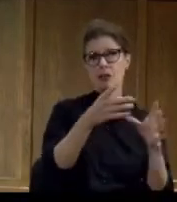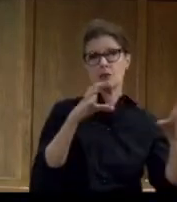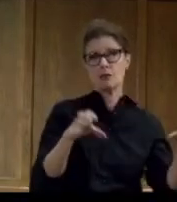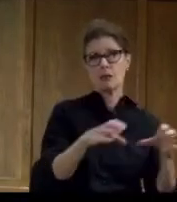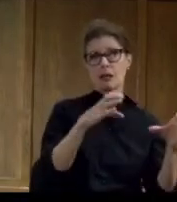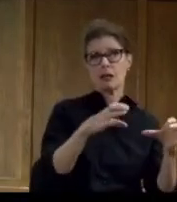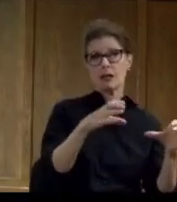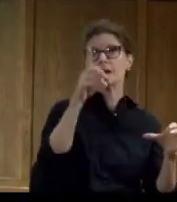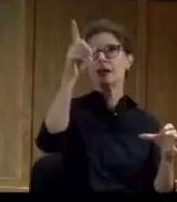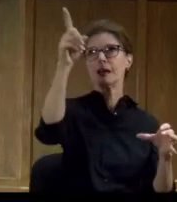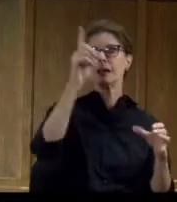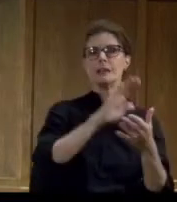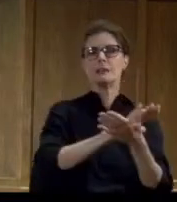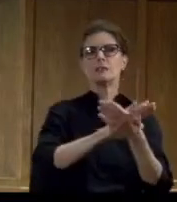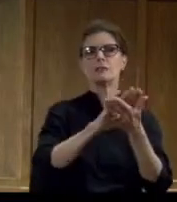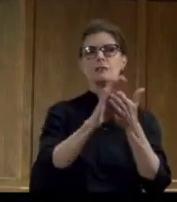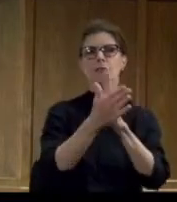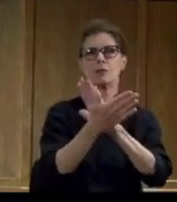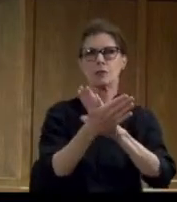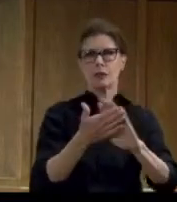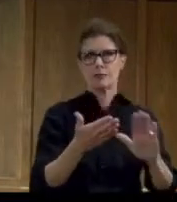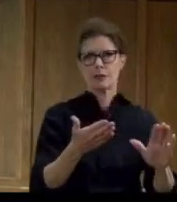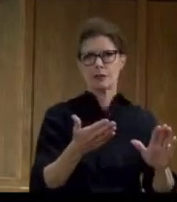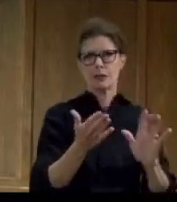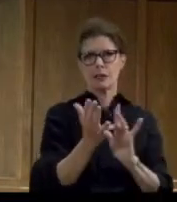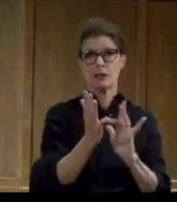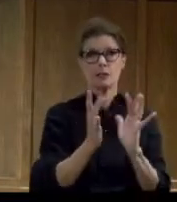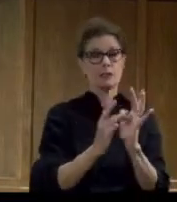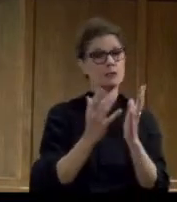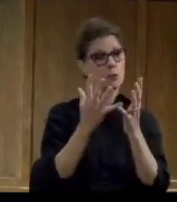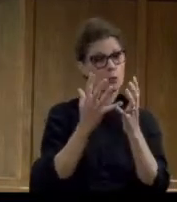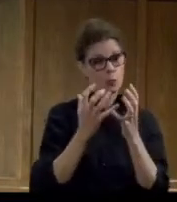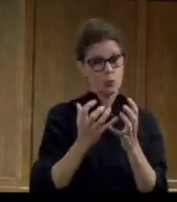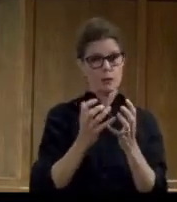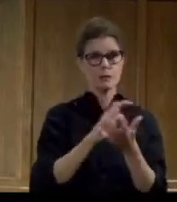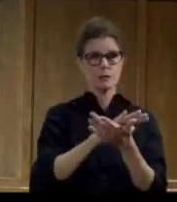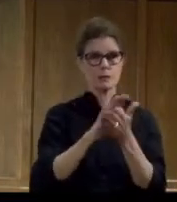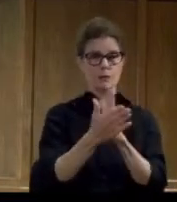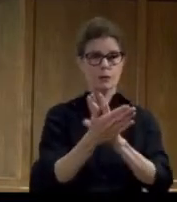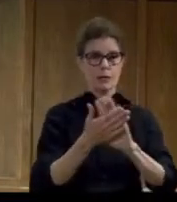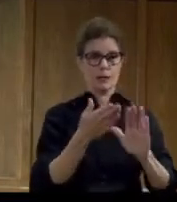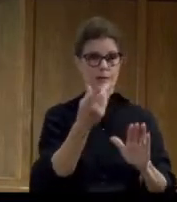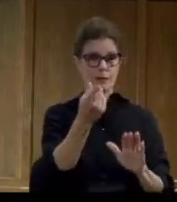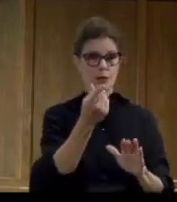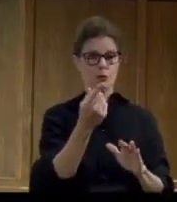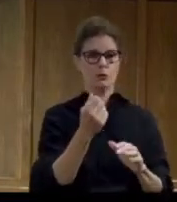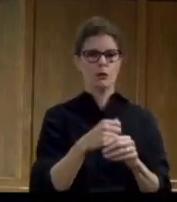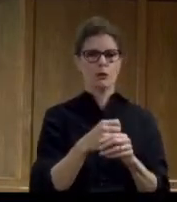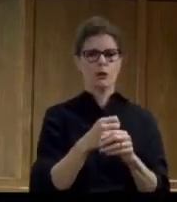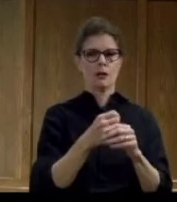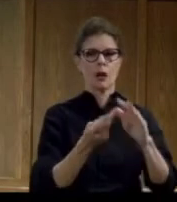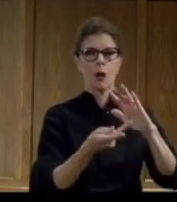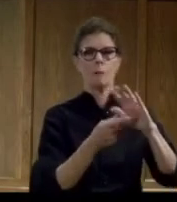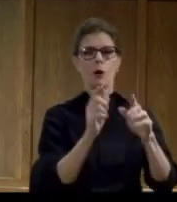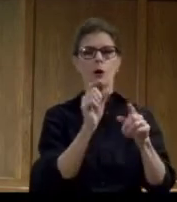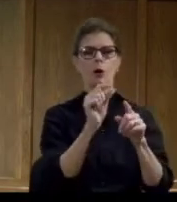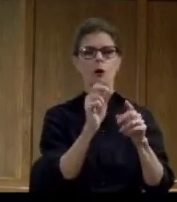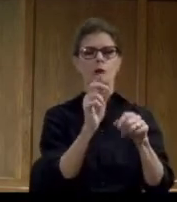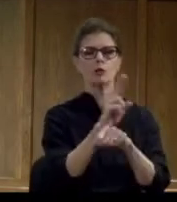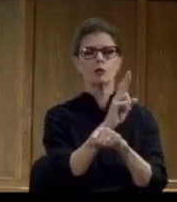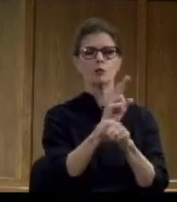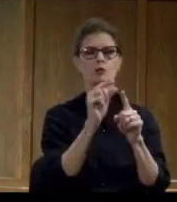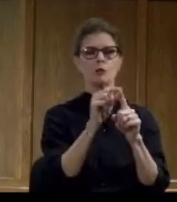Jesus wants to forgive you of these sins. In fact, Paul uses this word lavish. He's